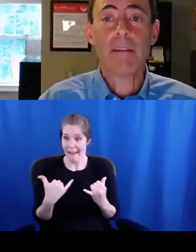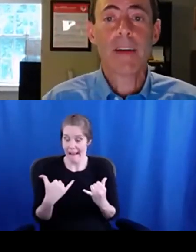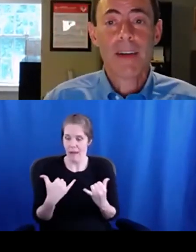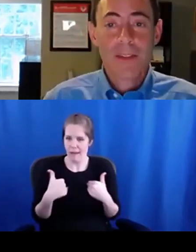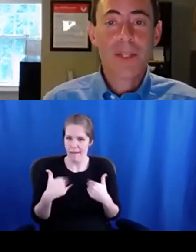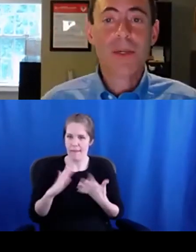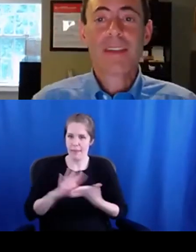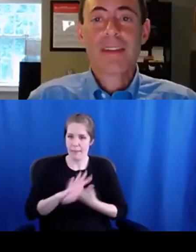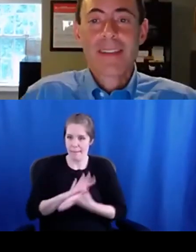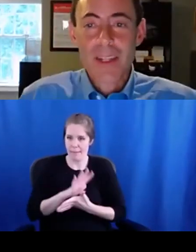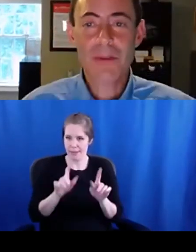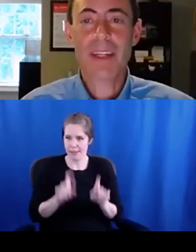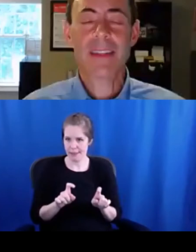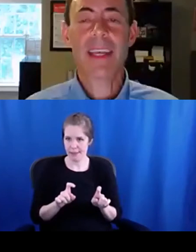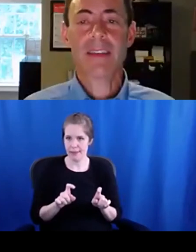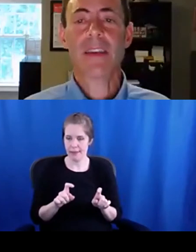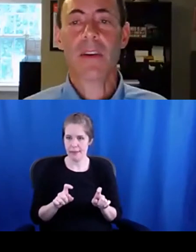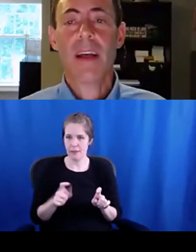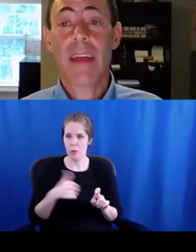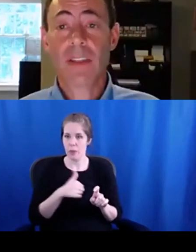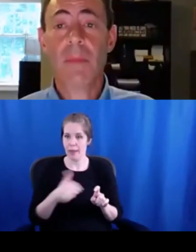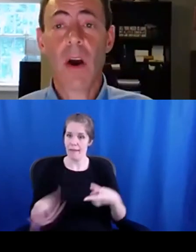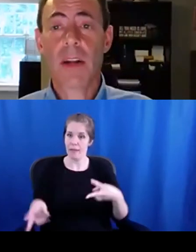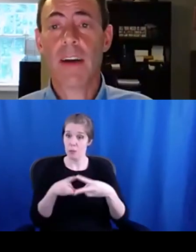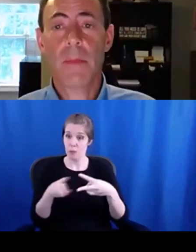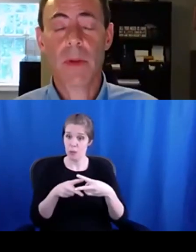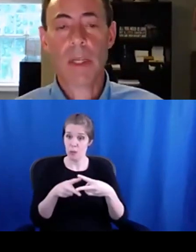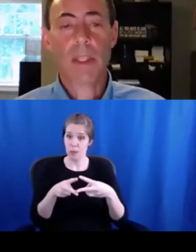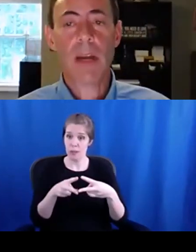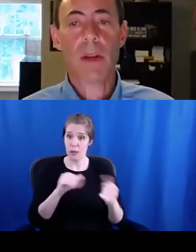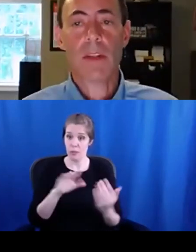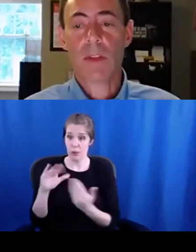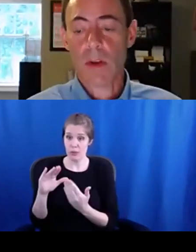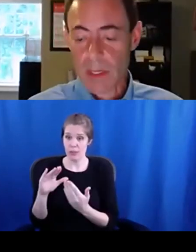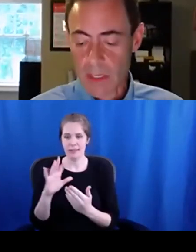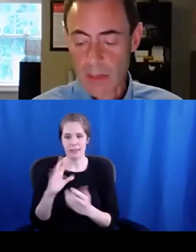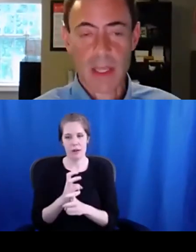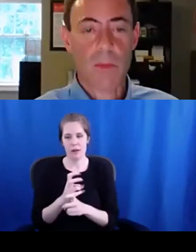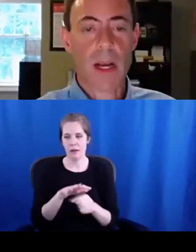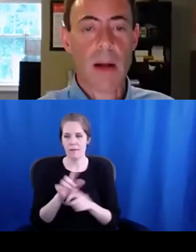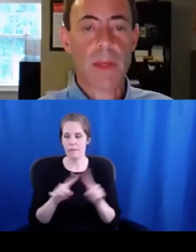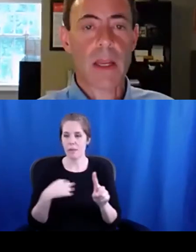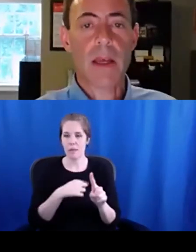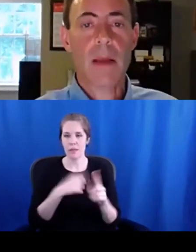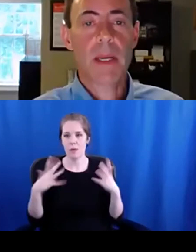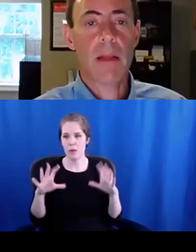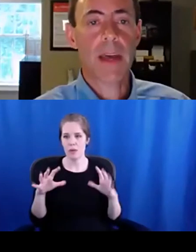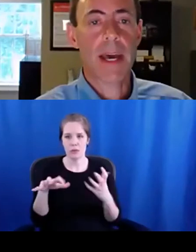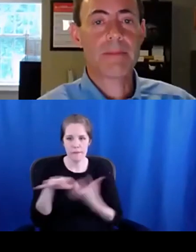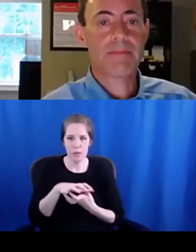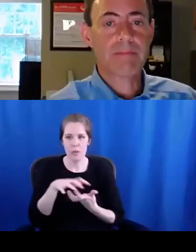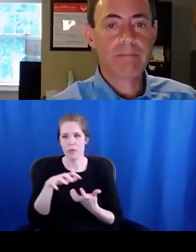have 2 solutions in the center. That's going to be hard enough, but what we do not want to do is start mixing and making it more complicated beyond